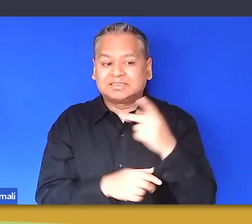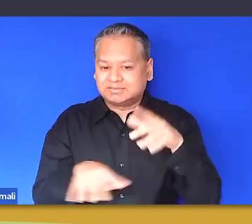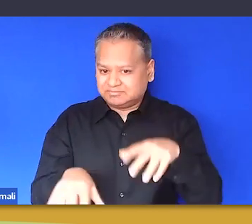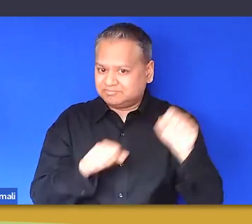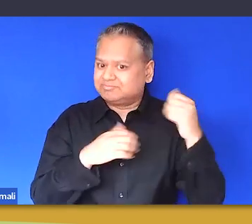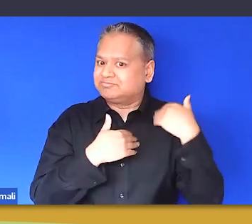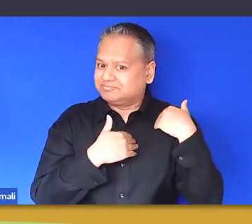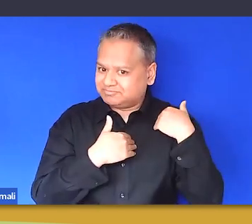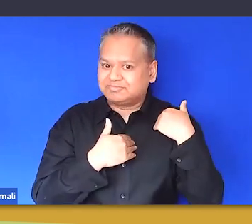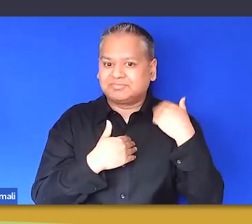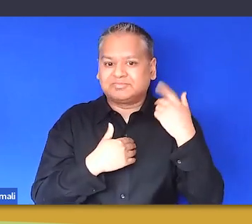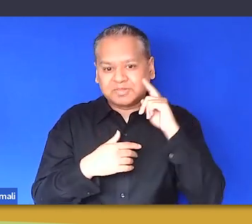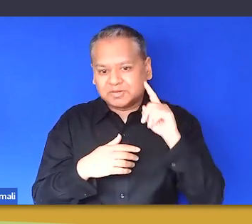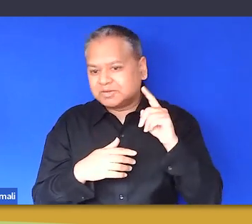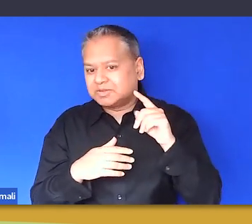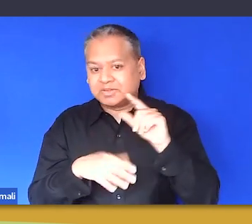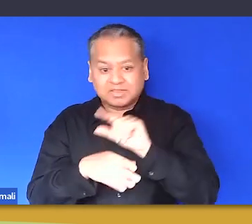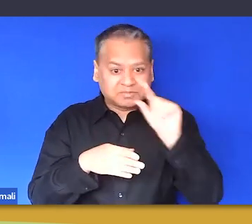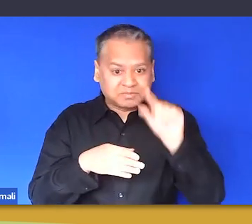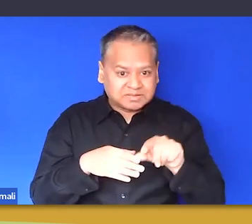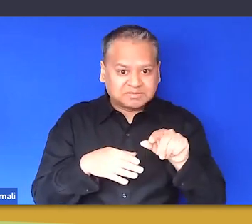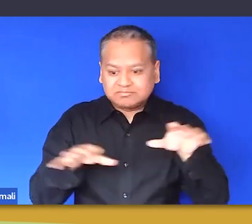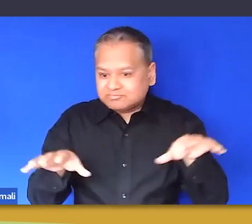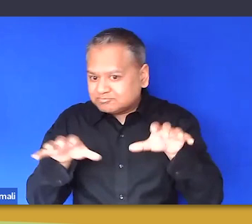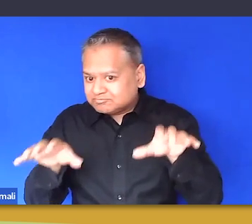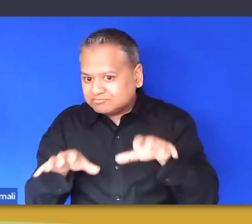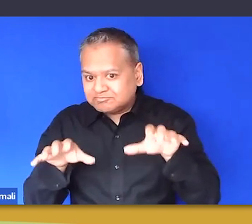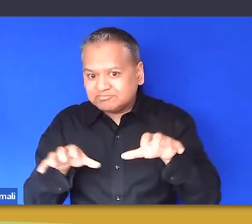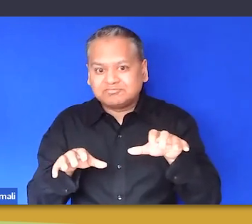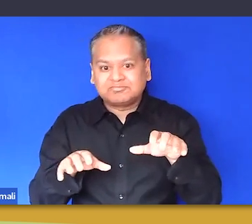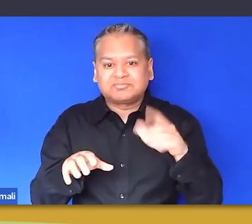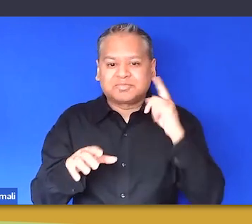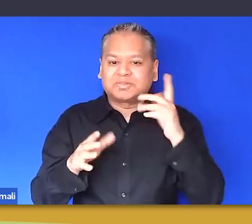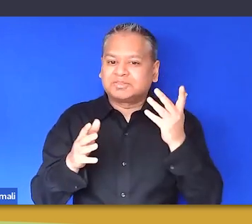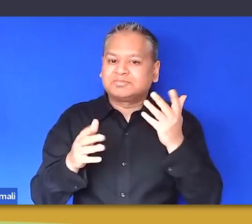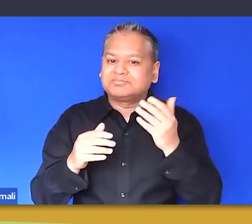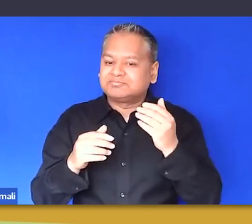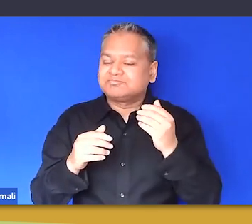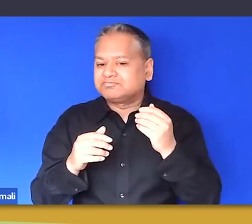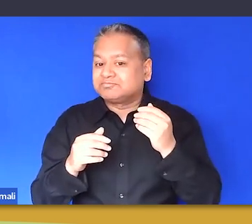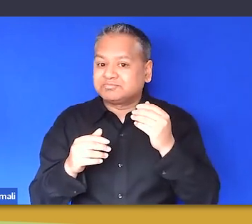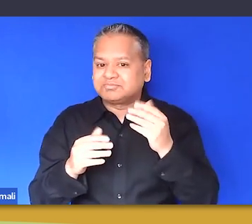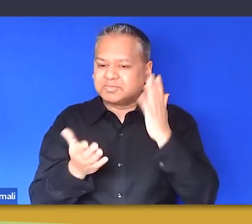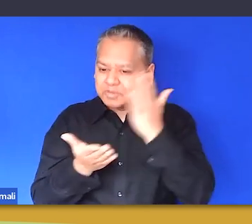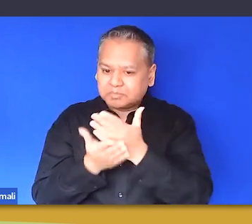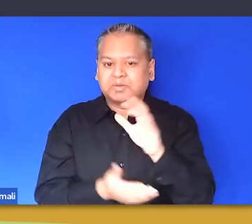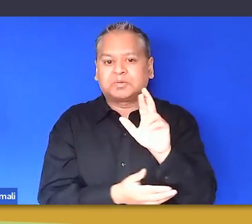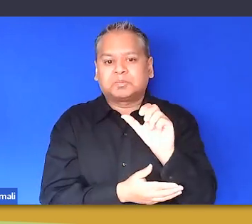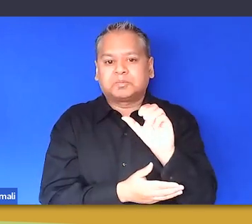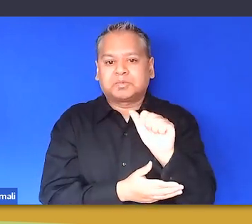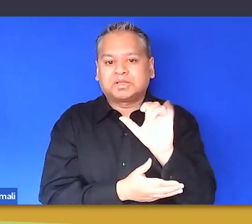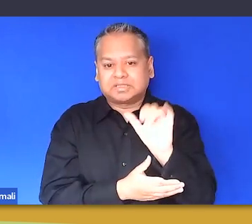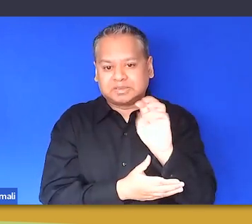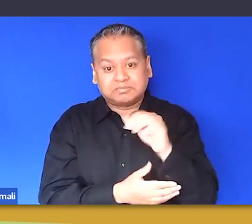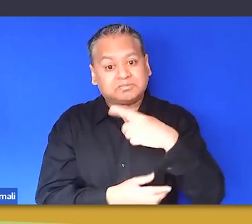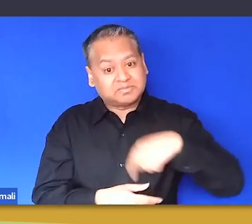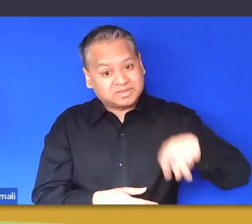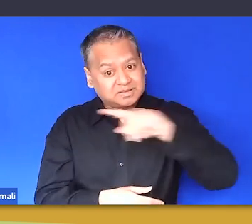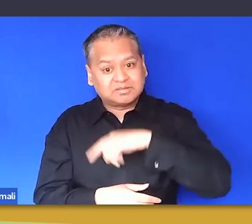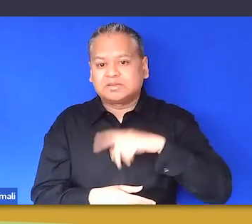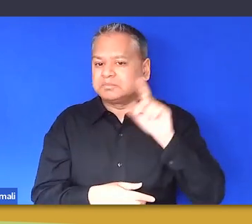listening and learning from one another, choosing compassion over division, especially when times are